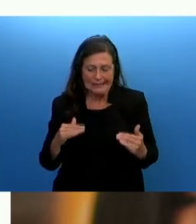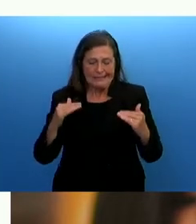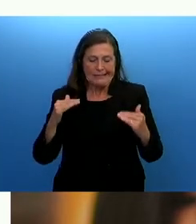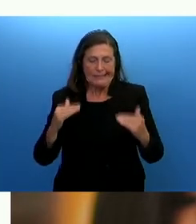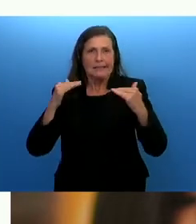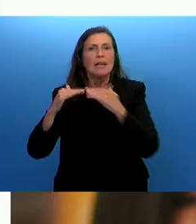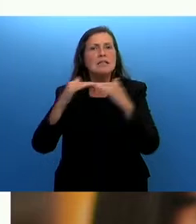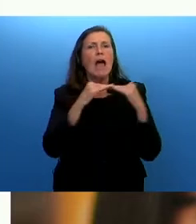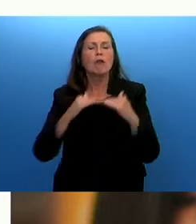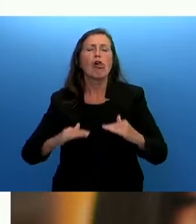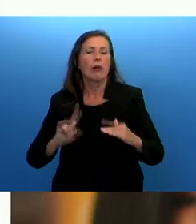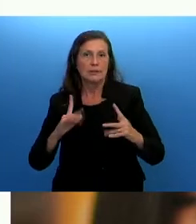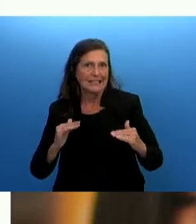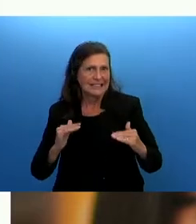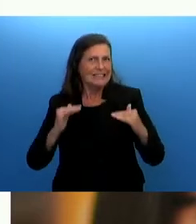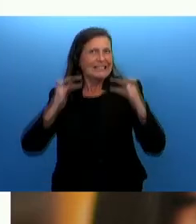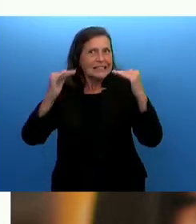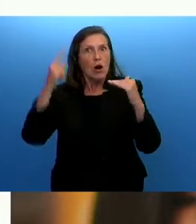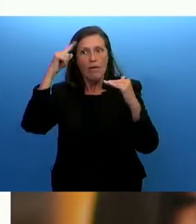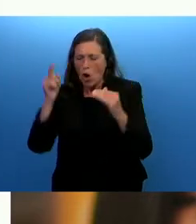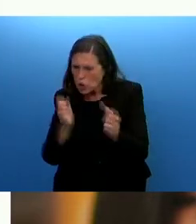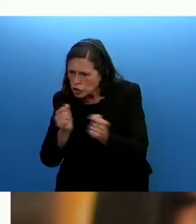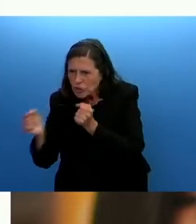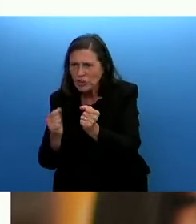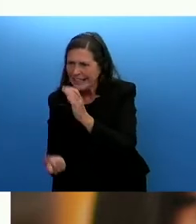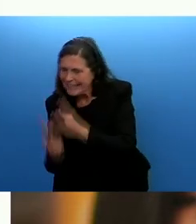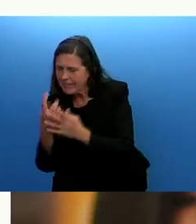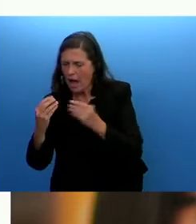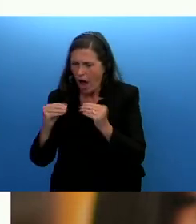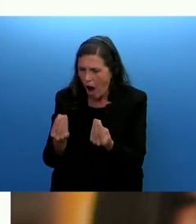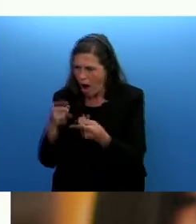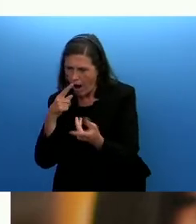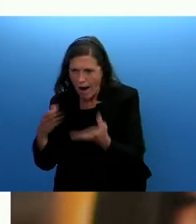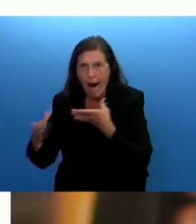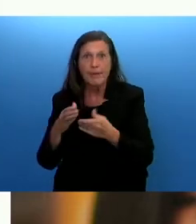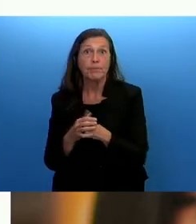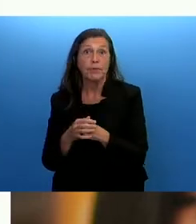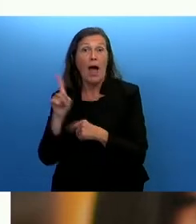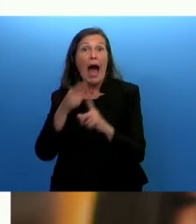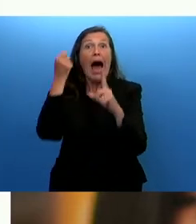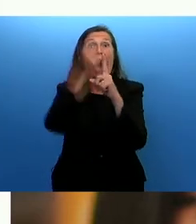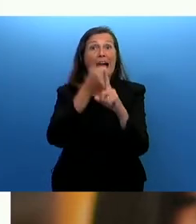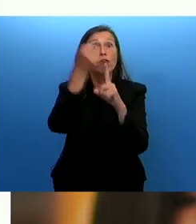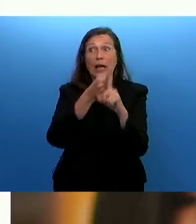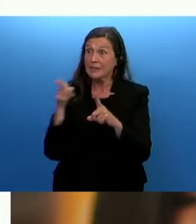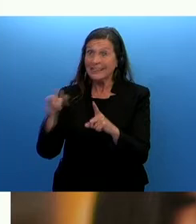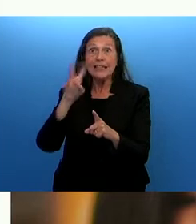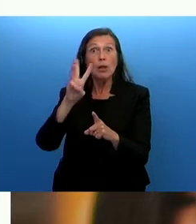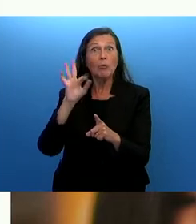strategic events. Learning from lessons of the past, and thanks to advocacy made by the World Federation of the